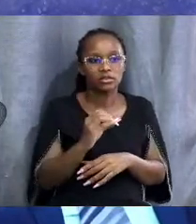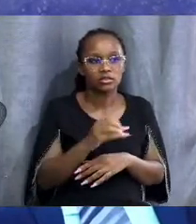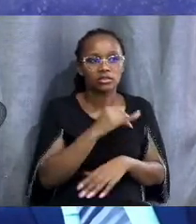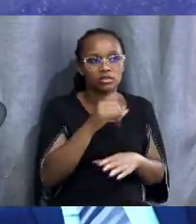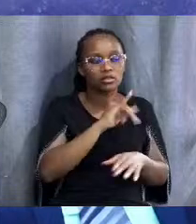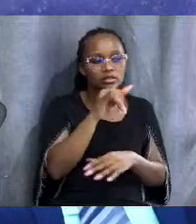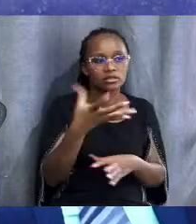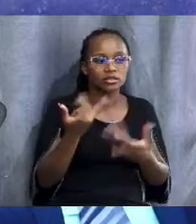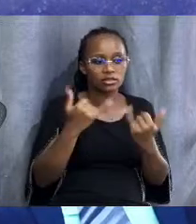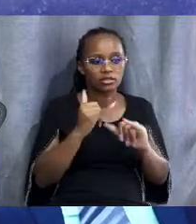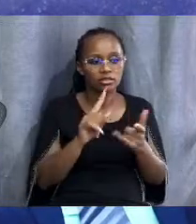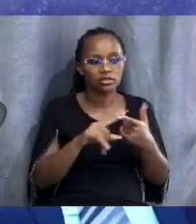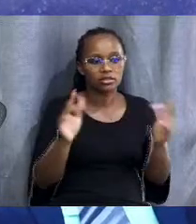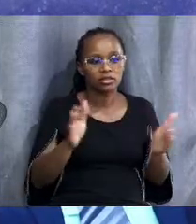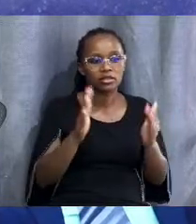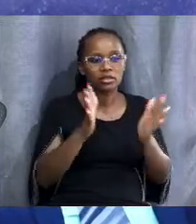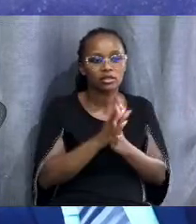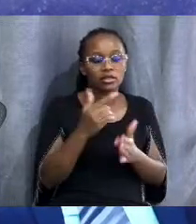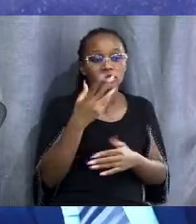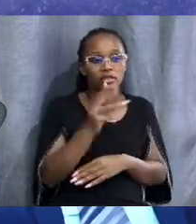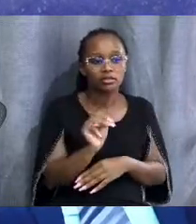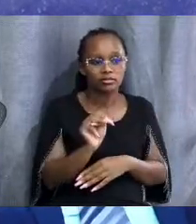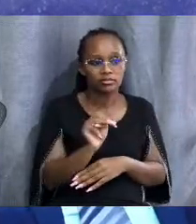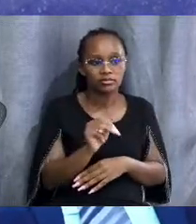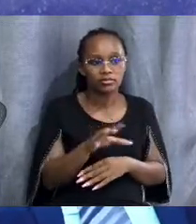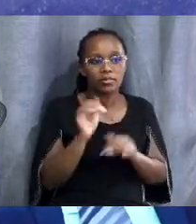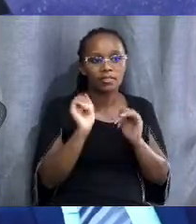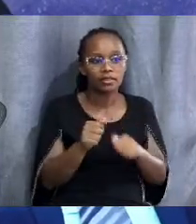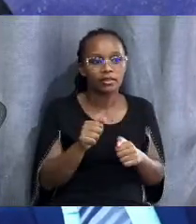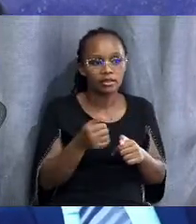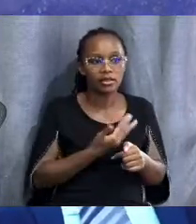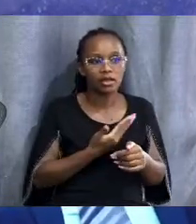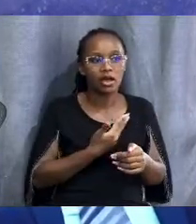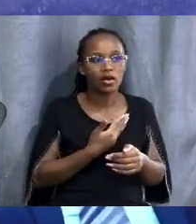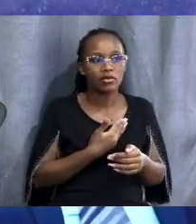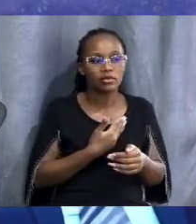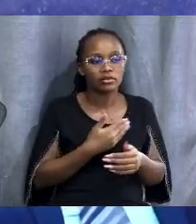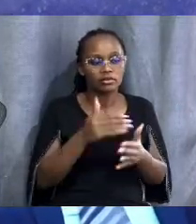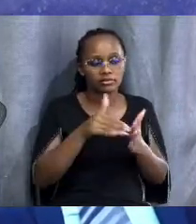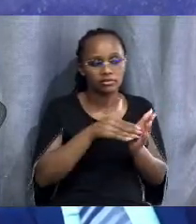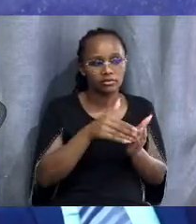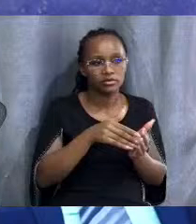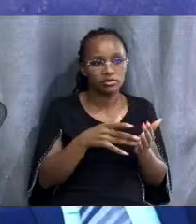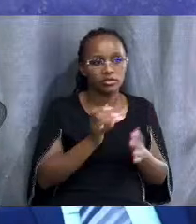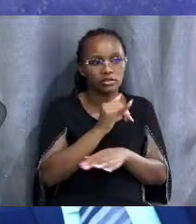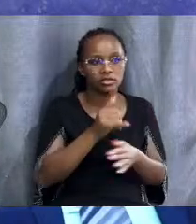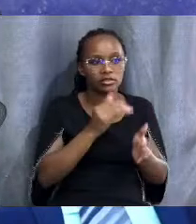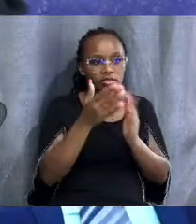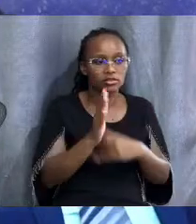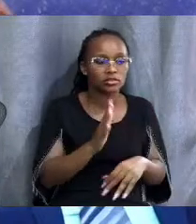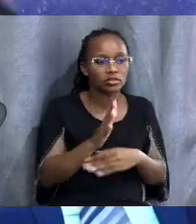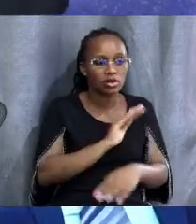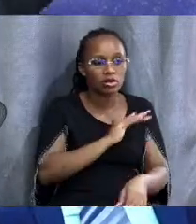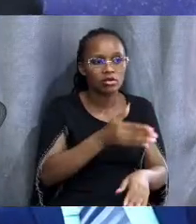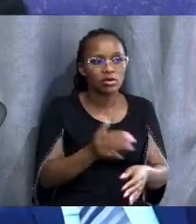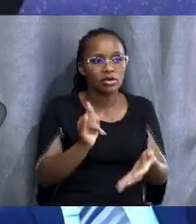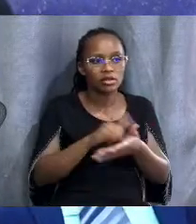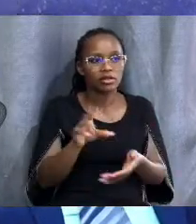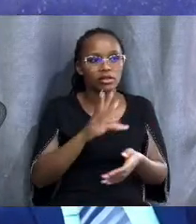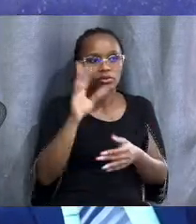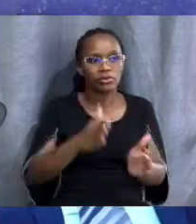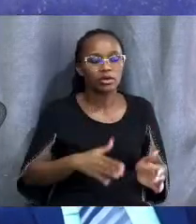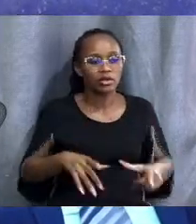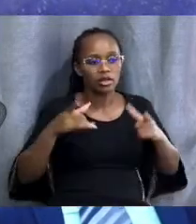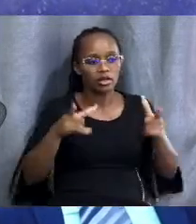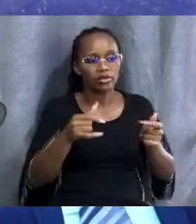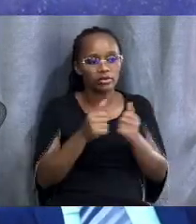was just trying to encourage and to tell them, yes, they are weak, but it is God's power that will